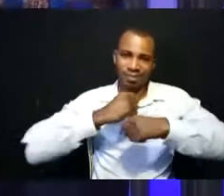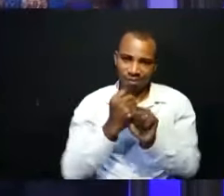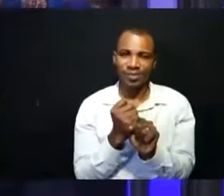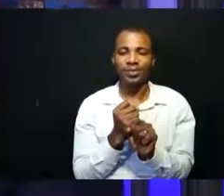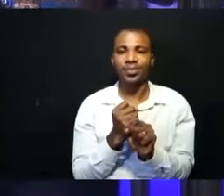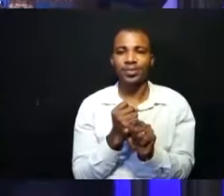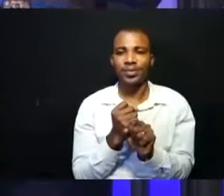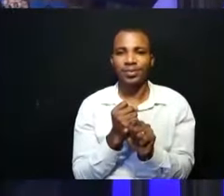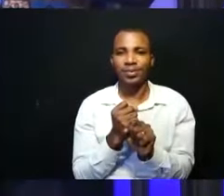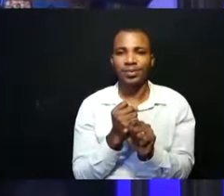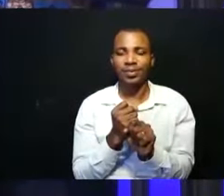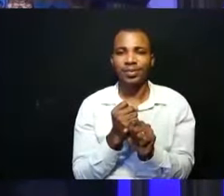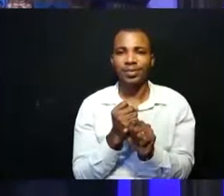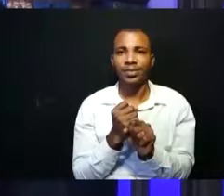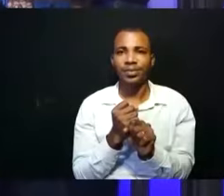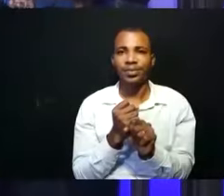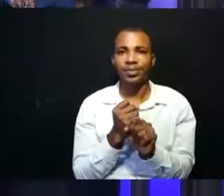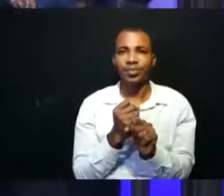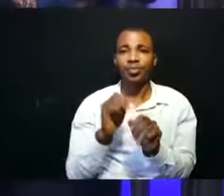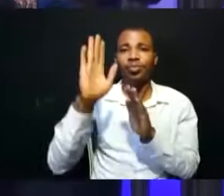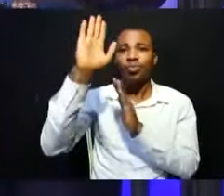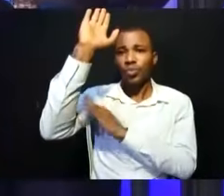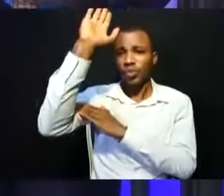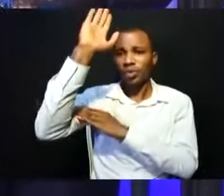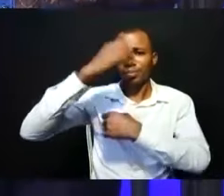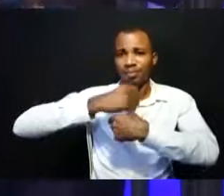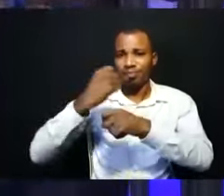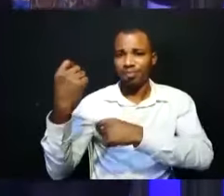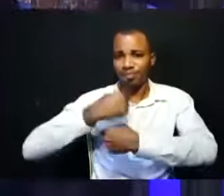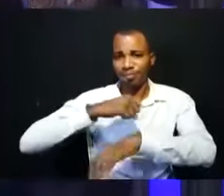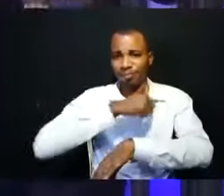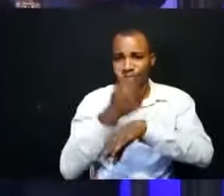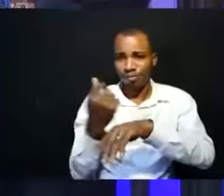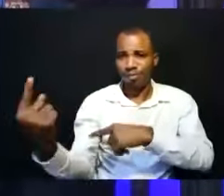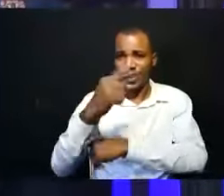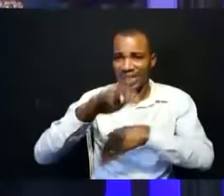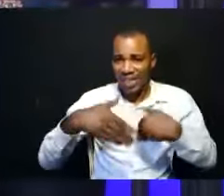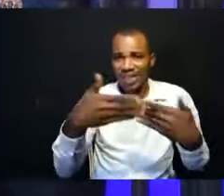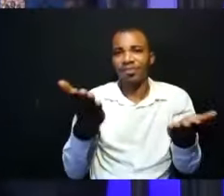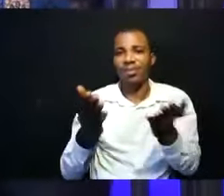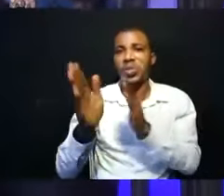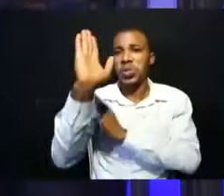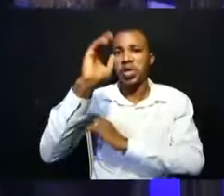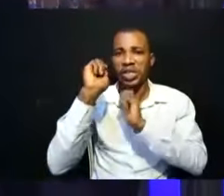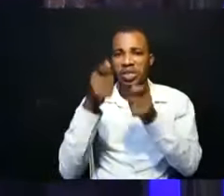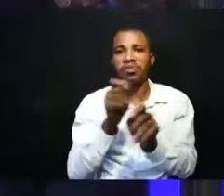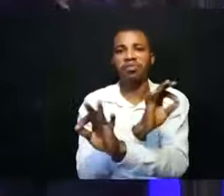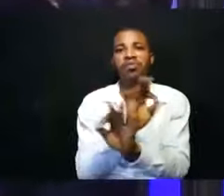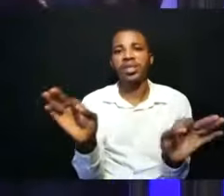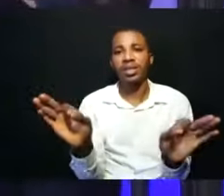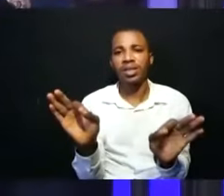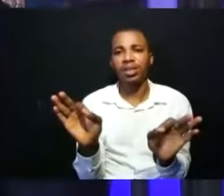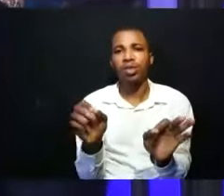made. Now he has made it for us and given it to us. Let